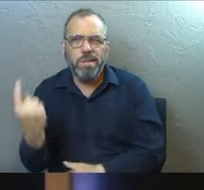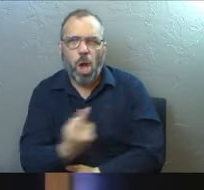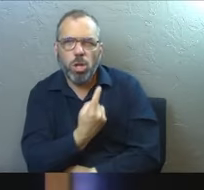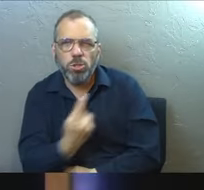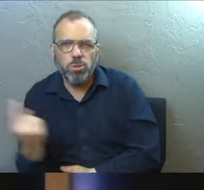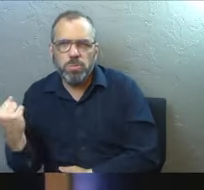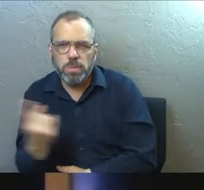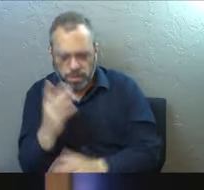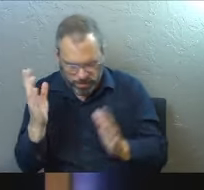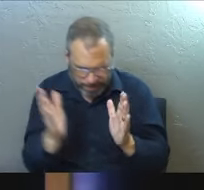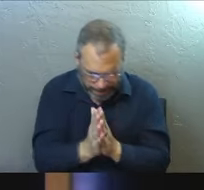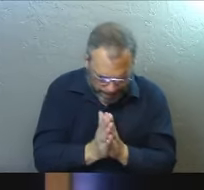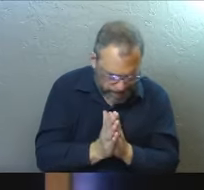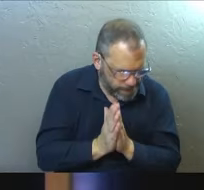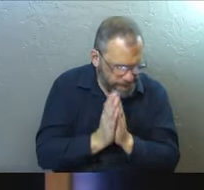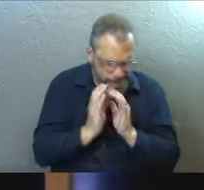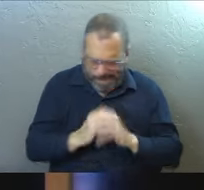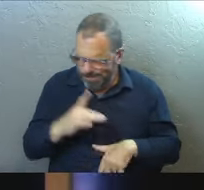here, where you're like,